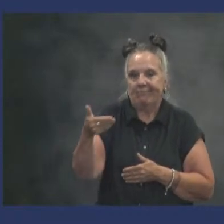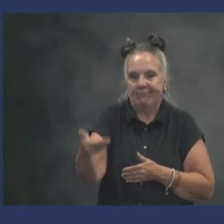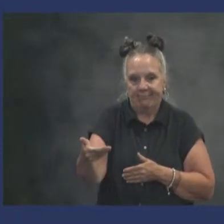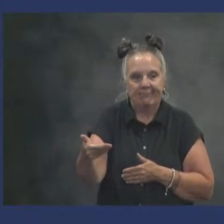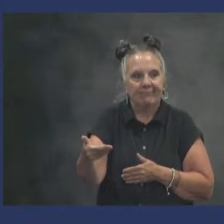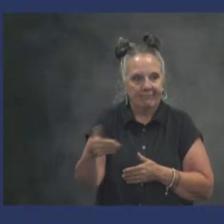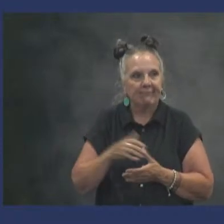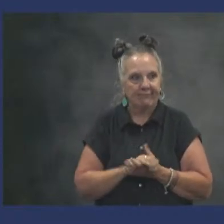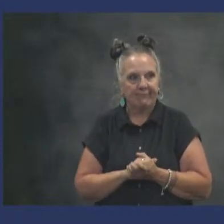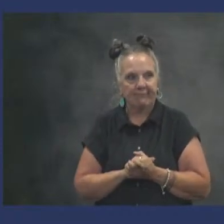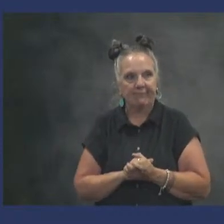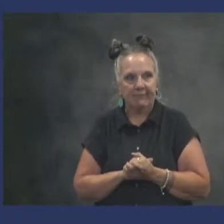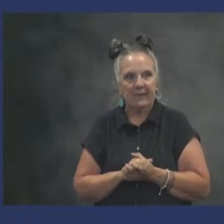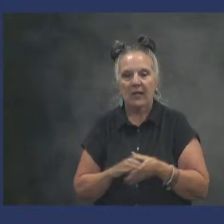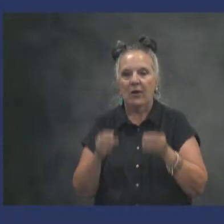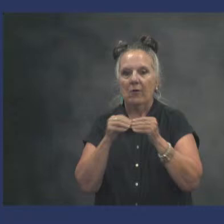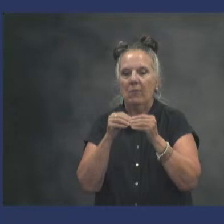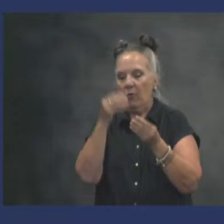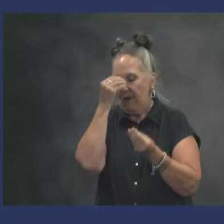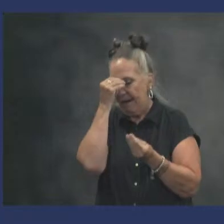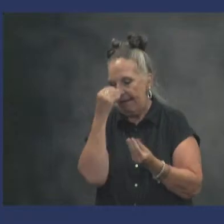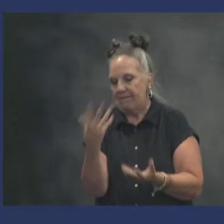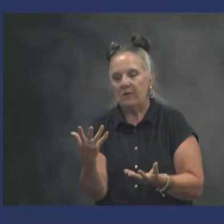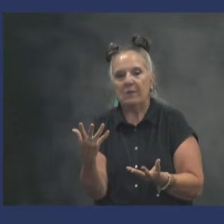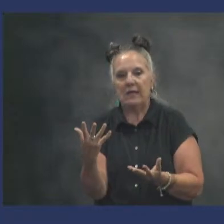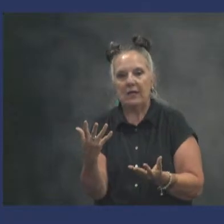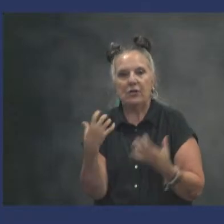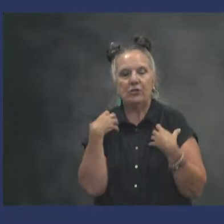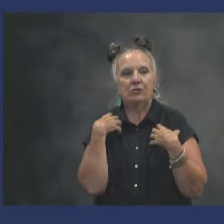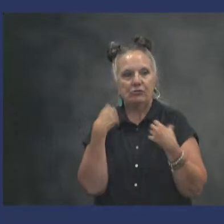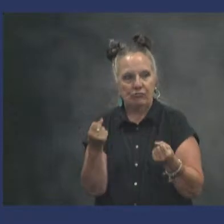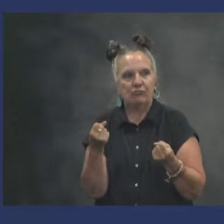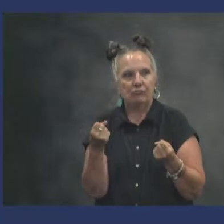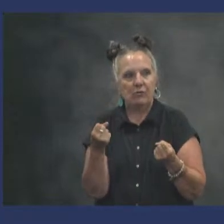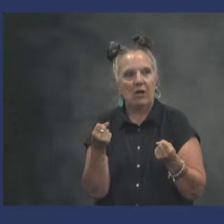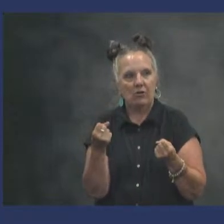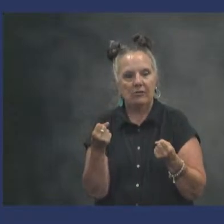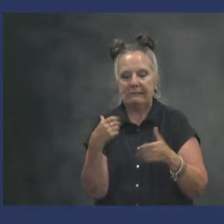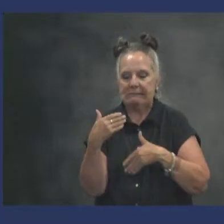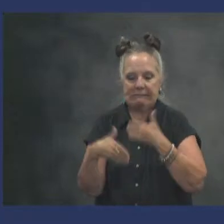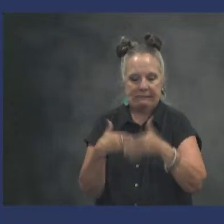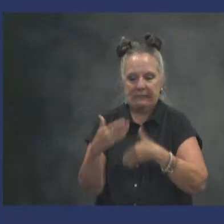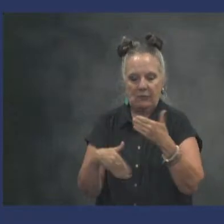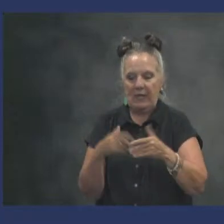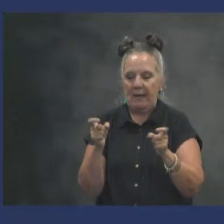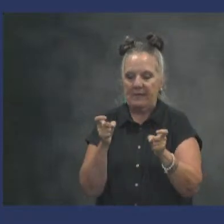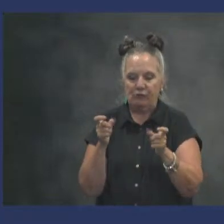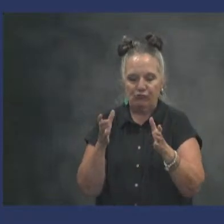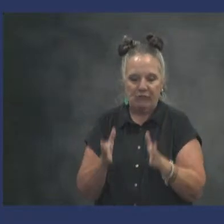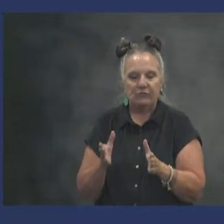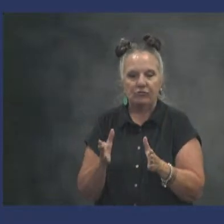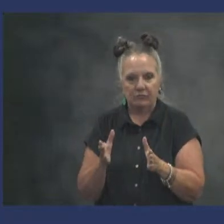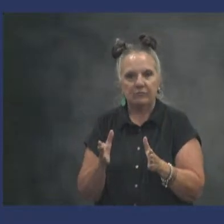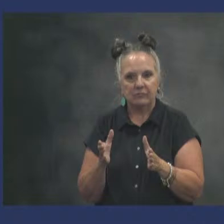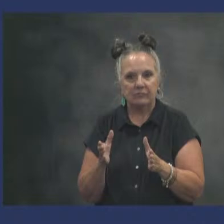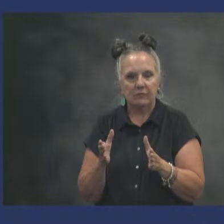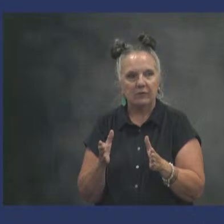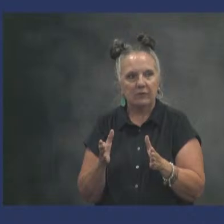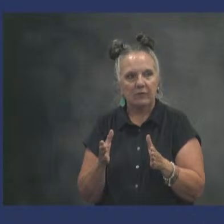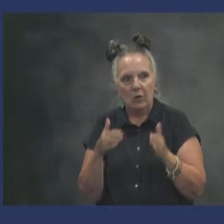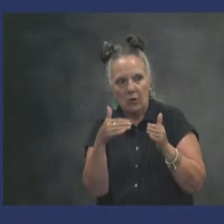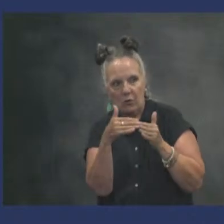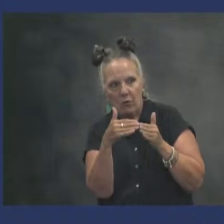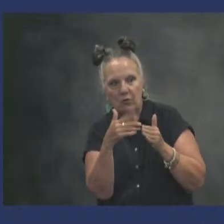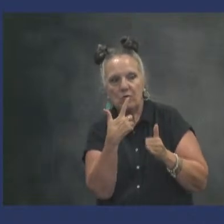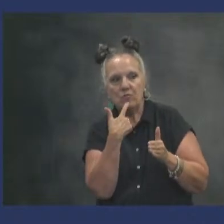in more information. We still have that strong entry sequence with the administration on the corner there